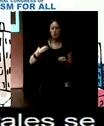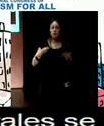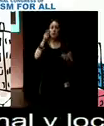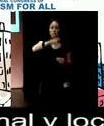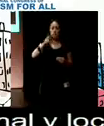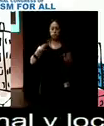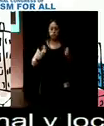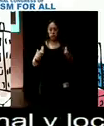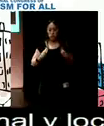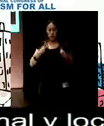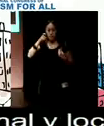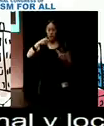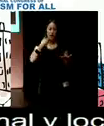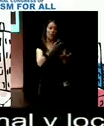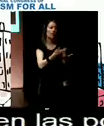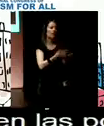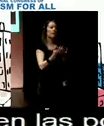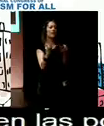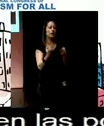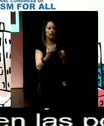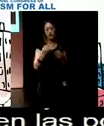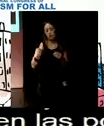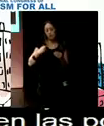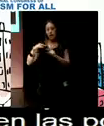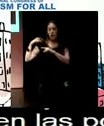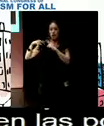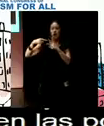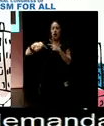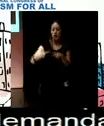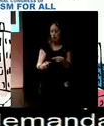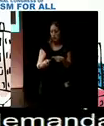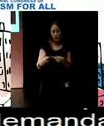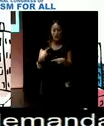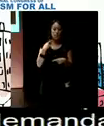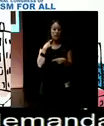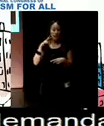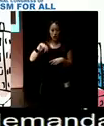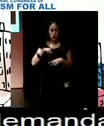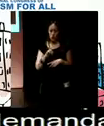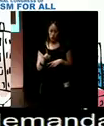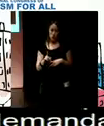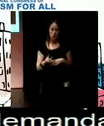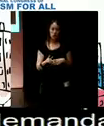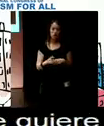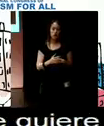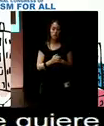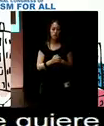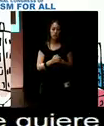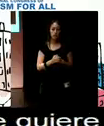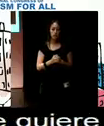values from the populations to respond a clear demand. We don't want to lose tradition.